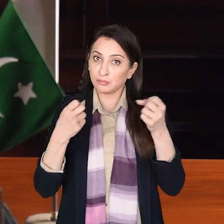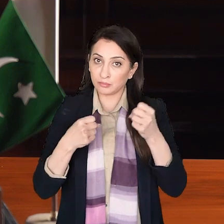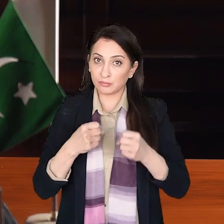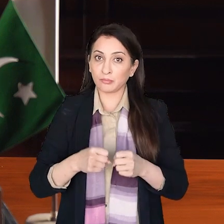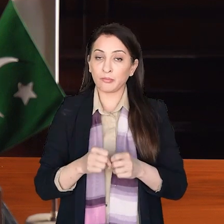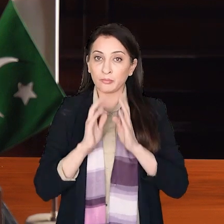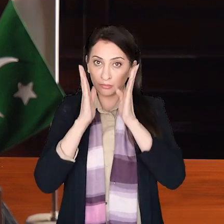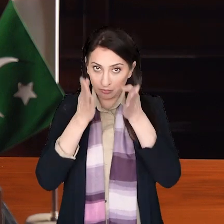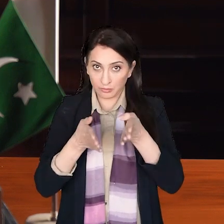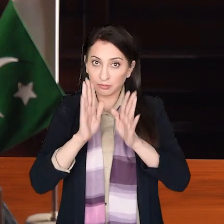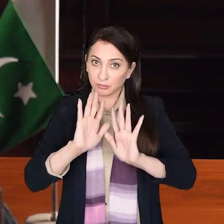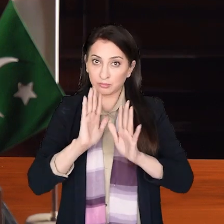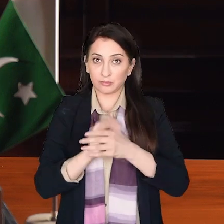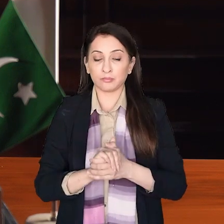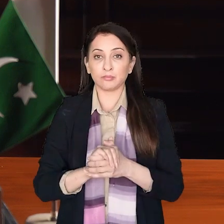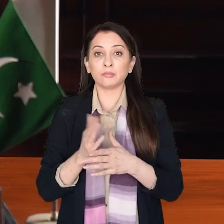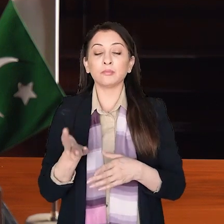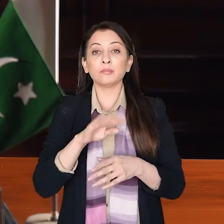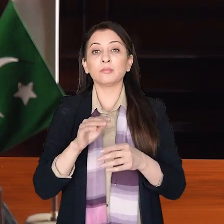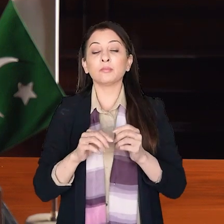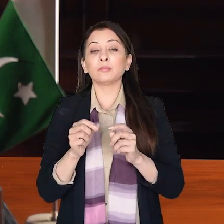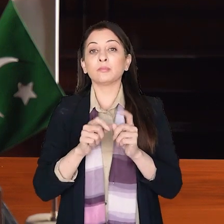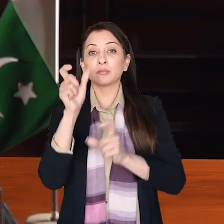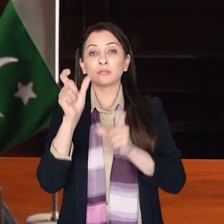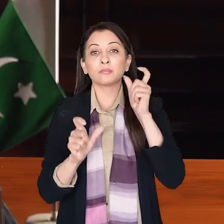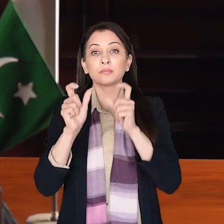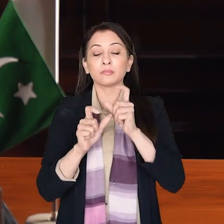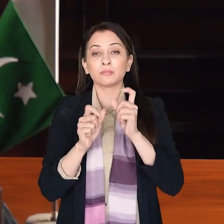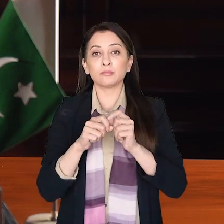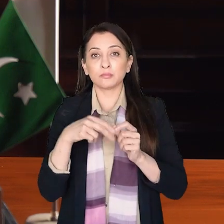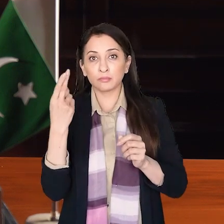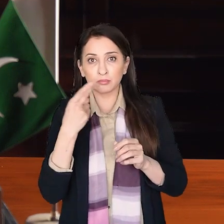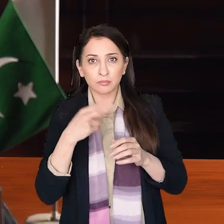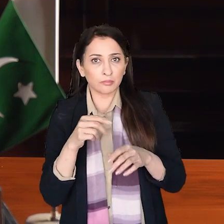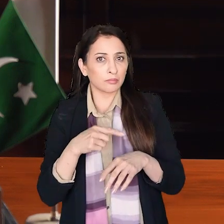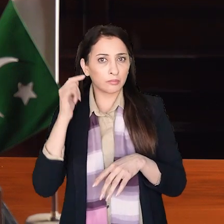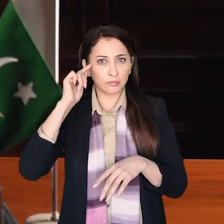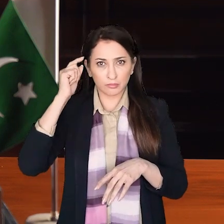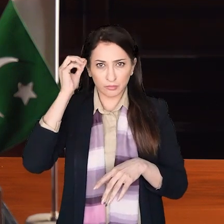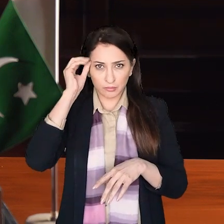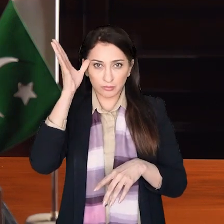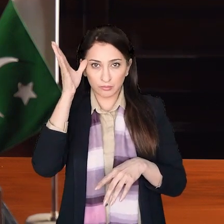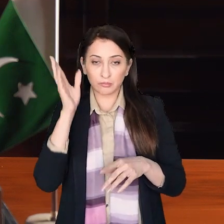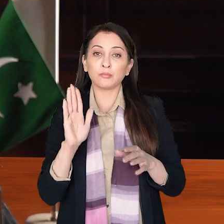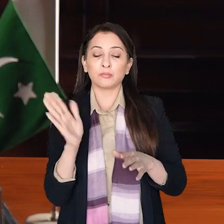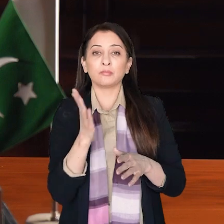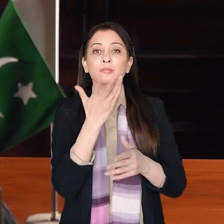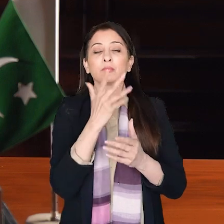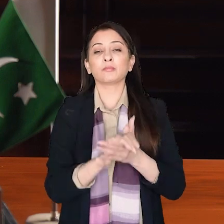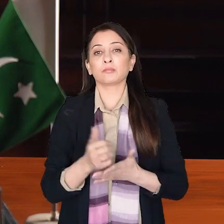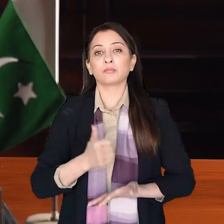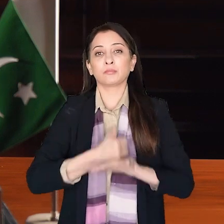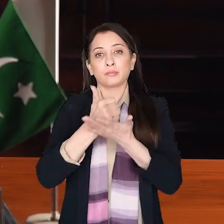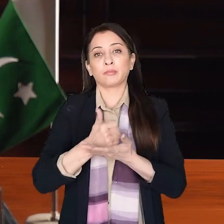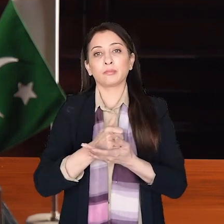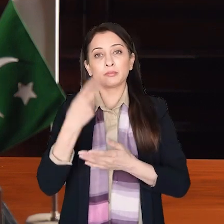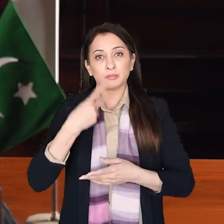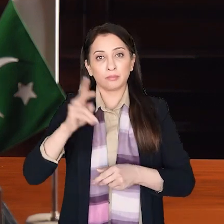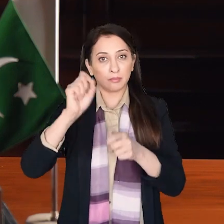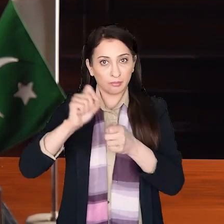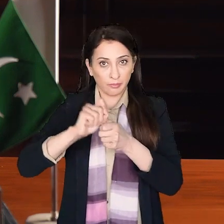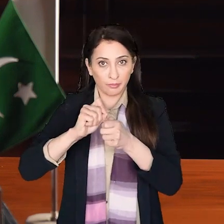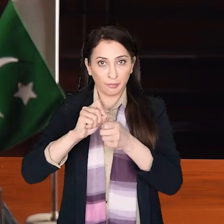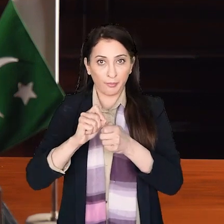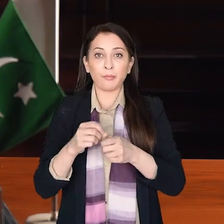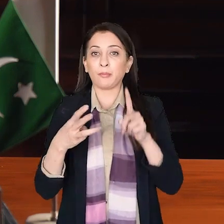on specifically highlighting the artisans of Pakistan via exports and trade. I'd like to divide sustainable